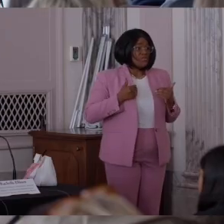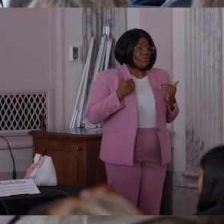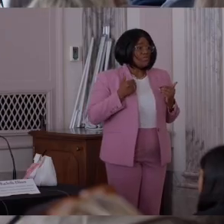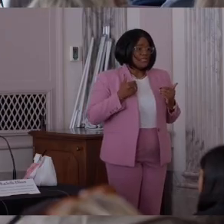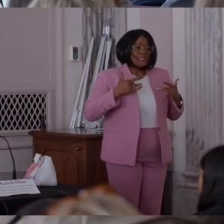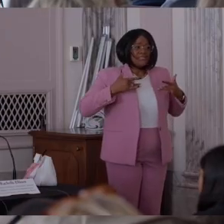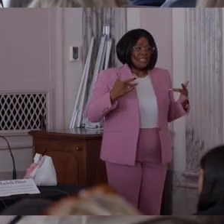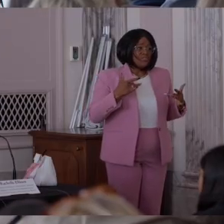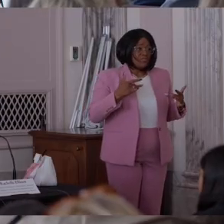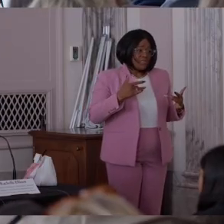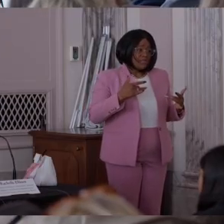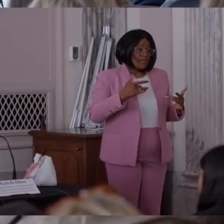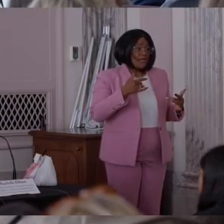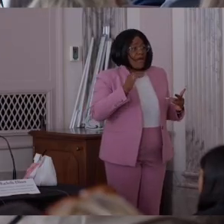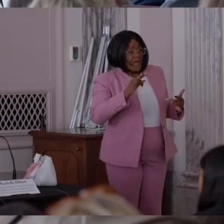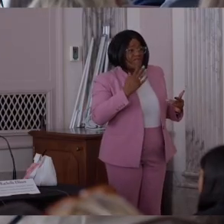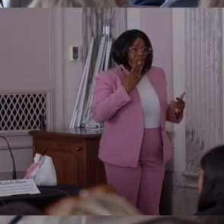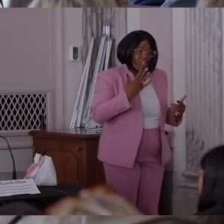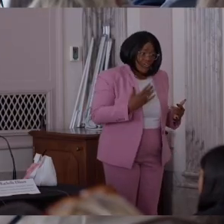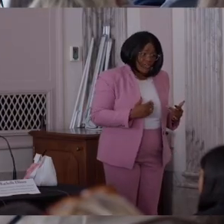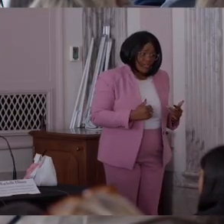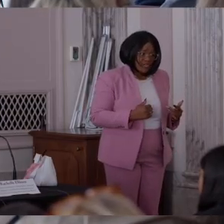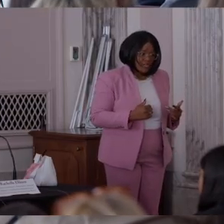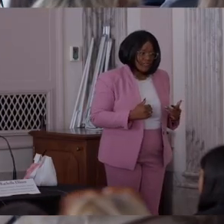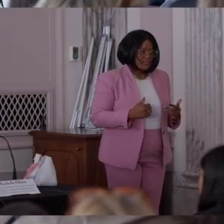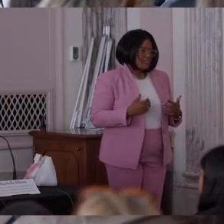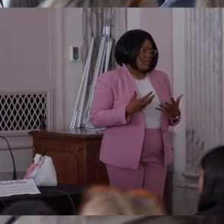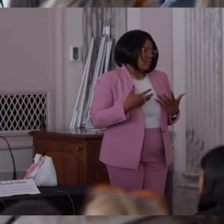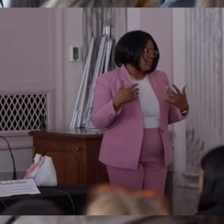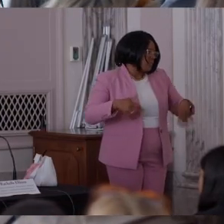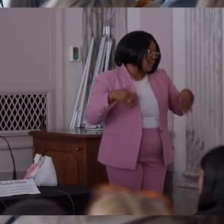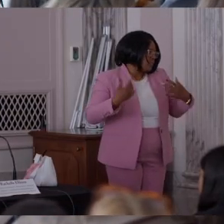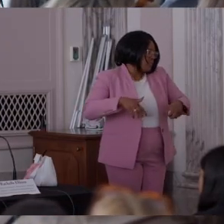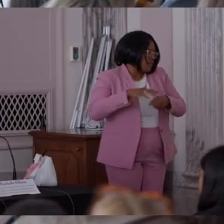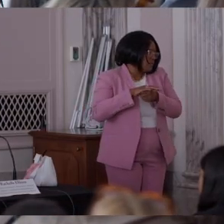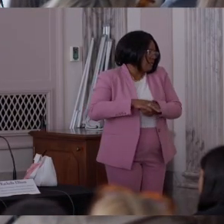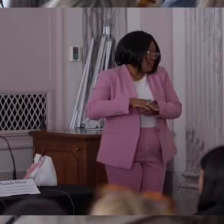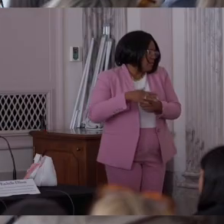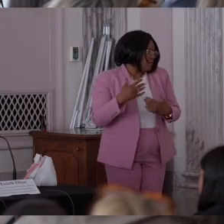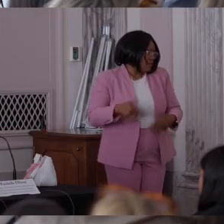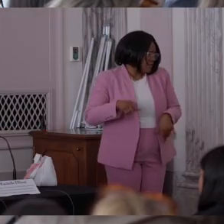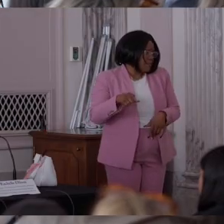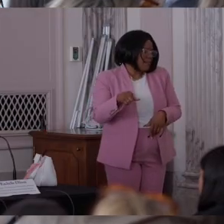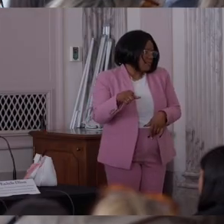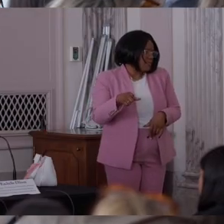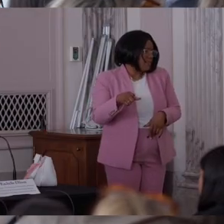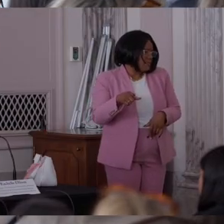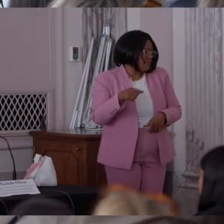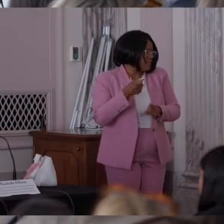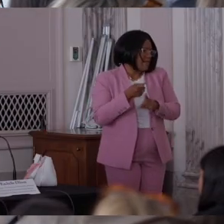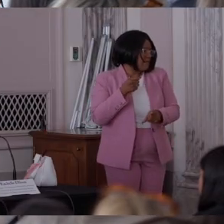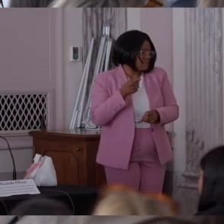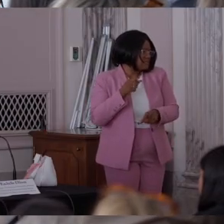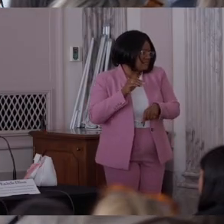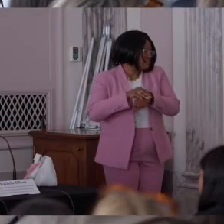color, so a tremendous impact on those populations. We have been discussing